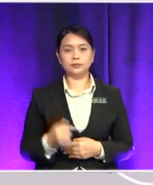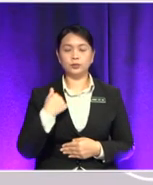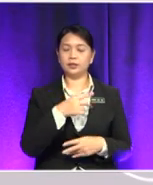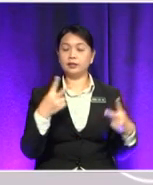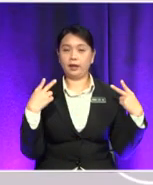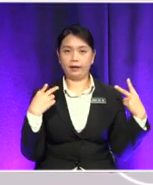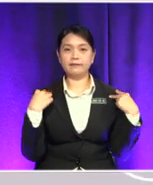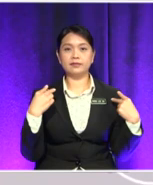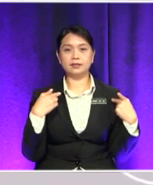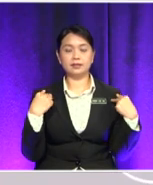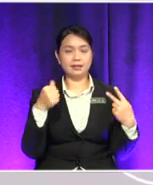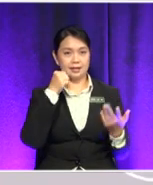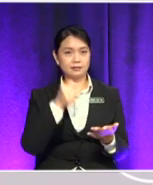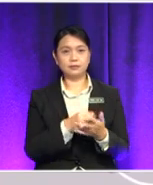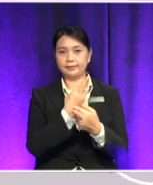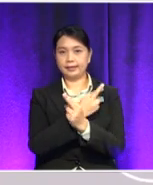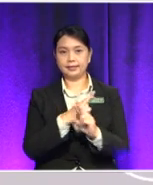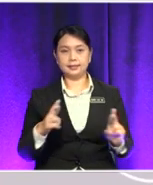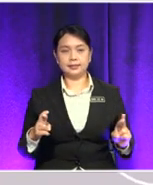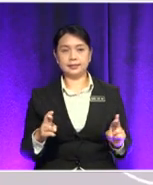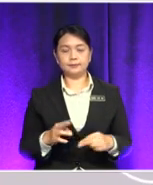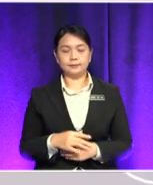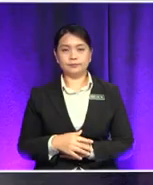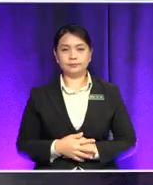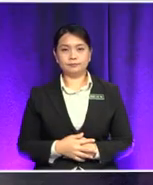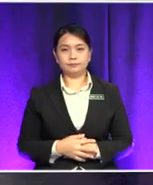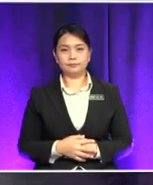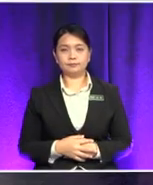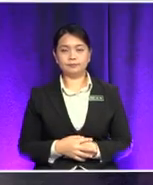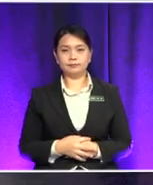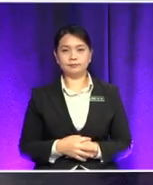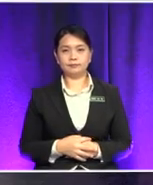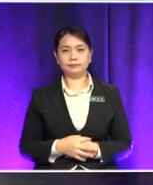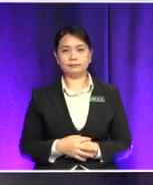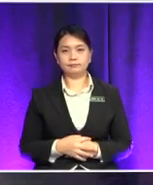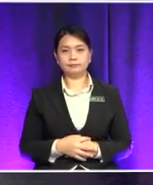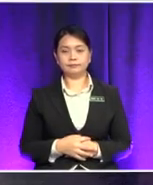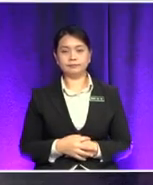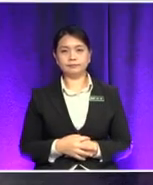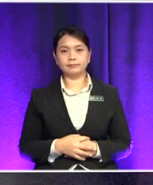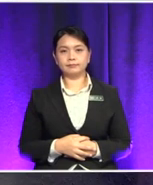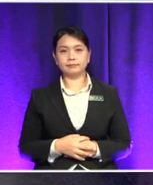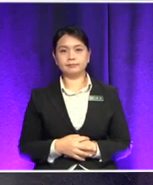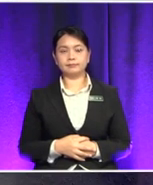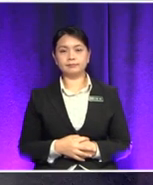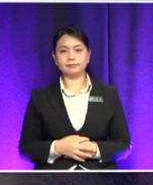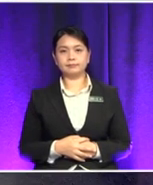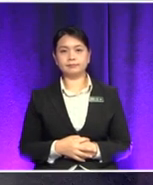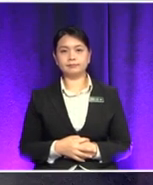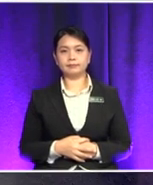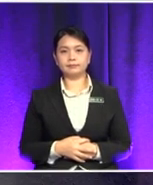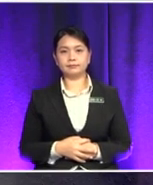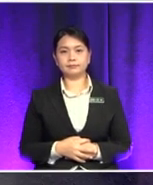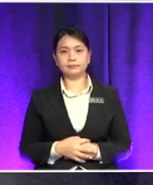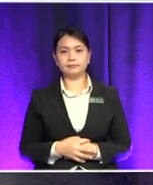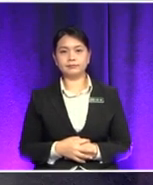Maybe they just write one or two points Okay, so it's enough actually for the